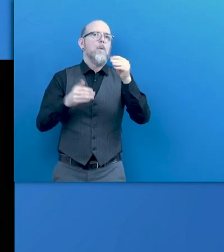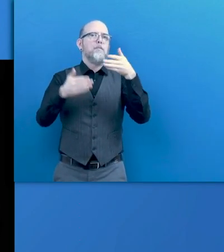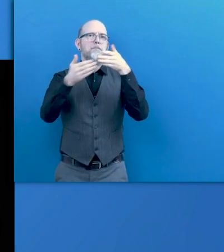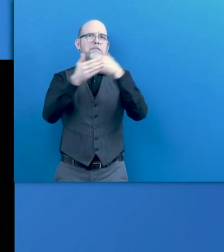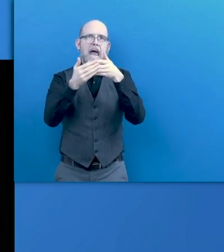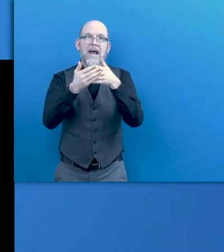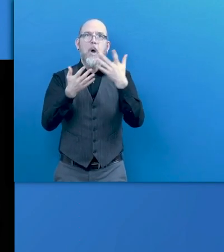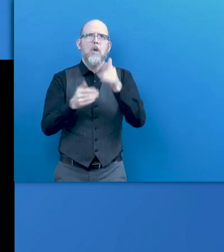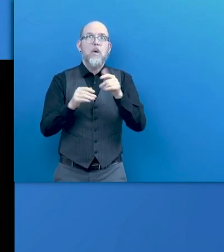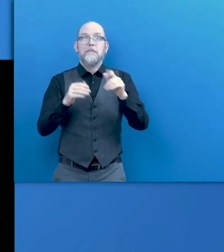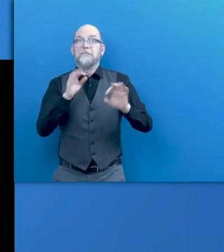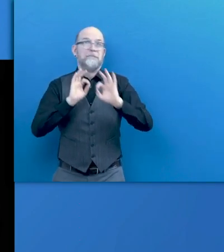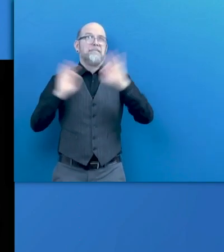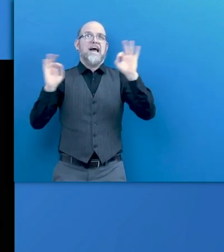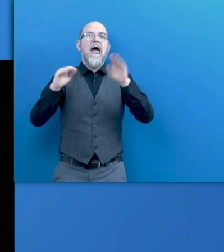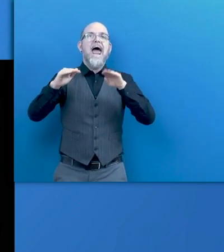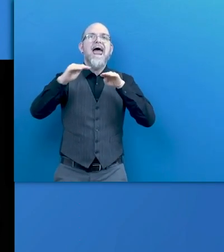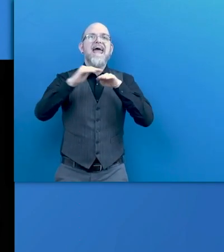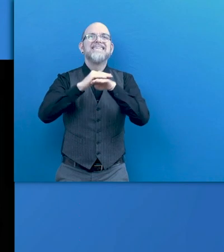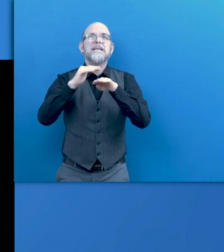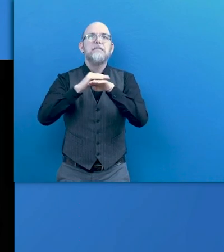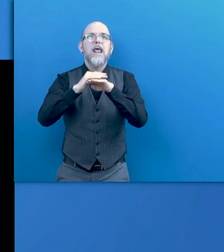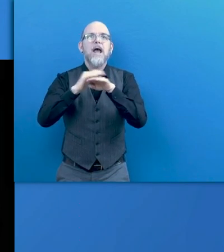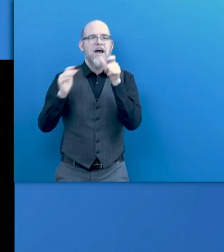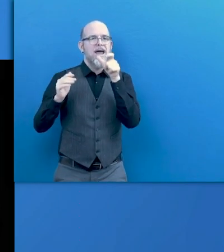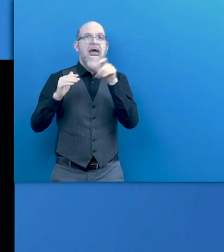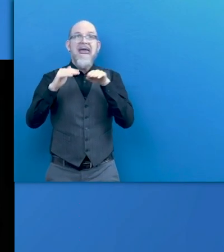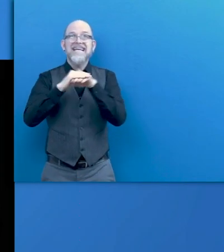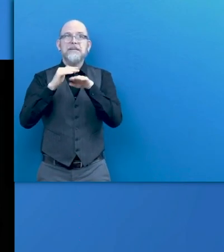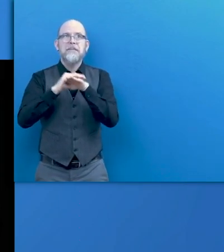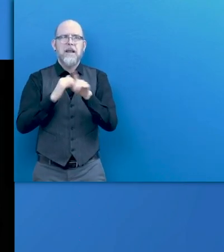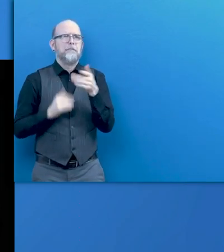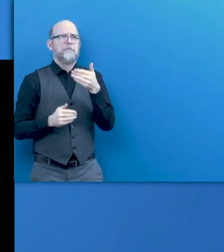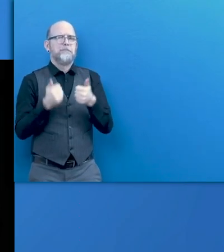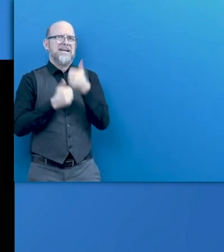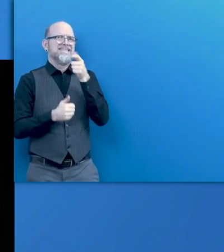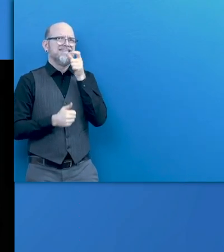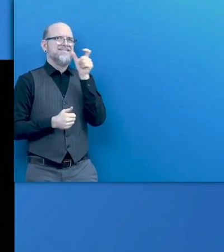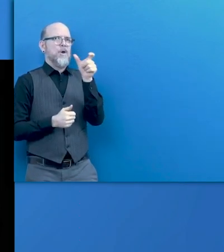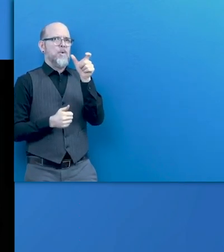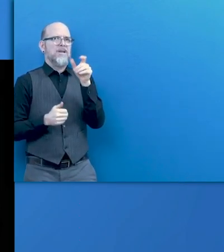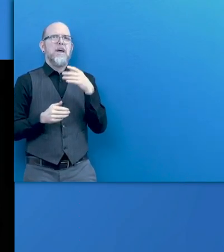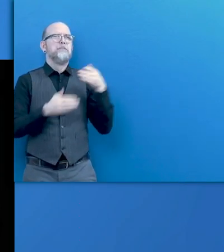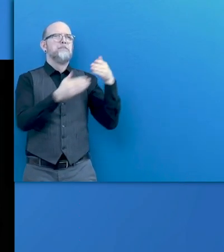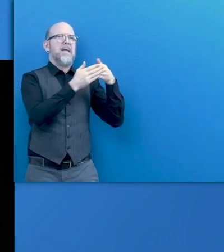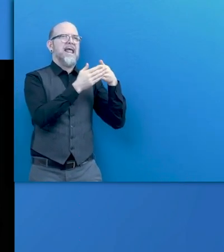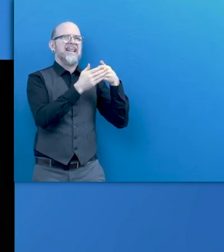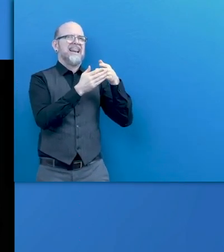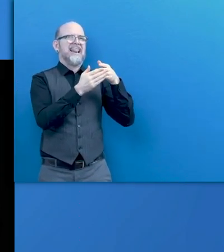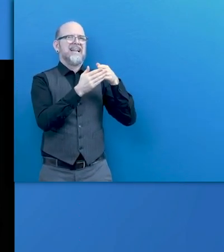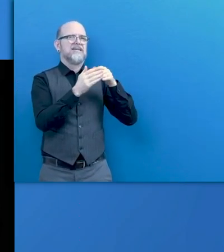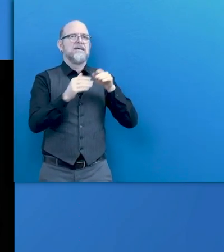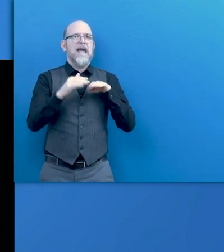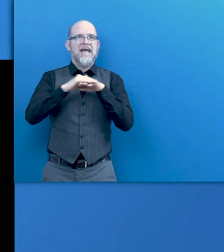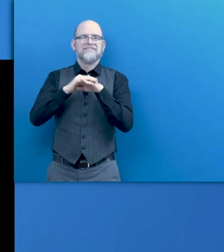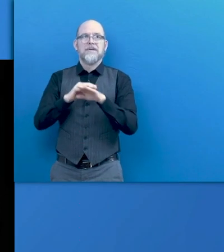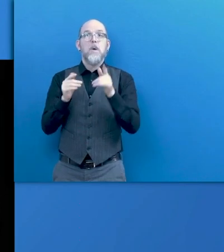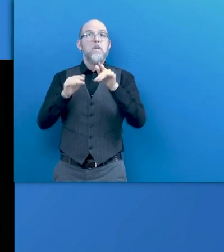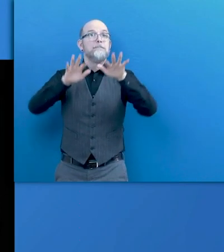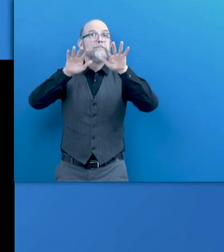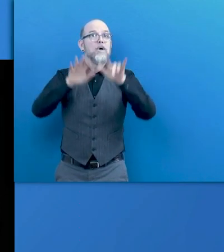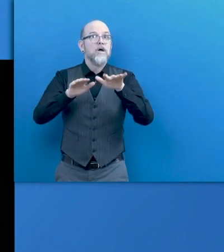the sense of accessible. Yes, I think accessibility is really a nice word. I think to myself that in the development of products, in